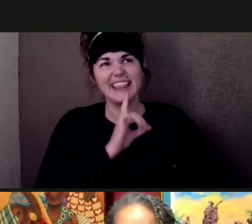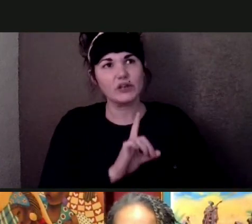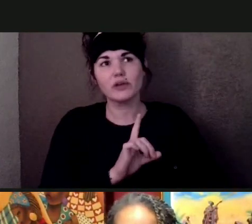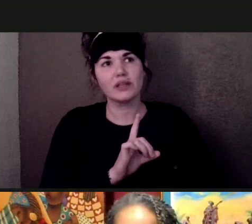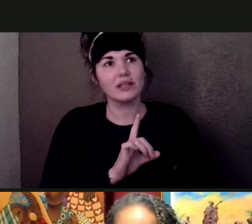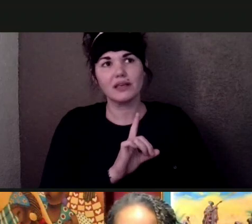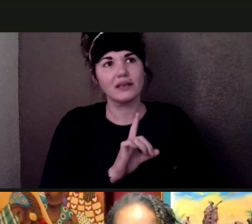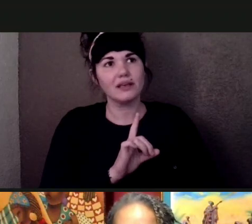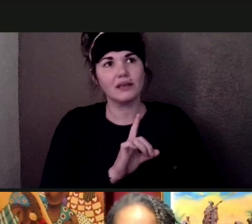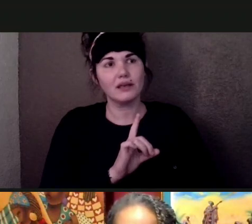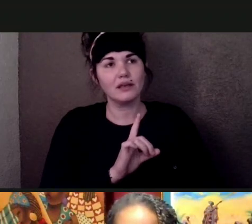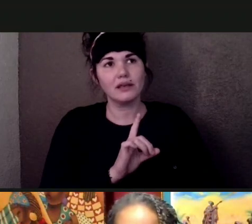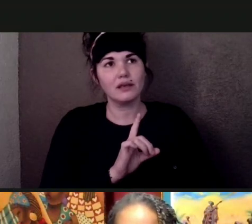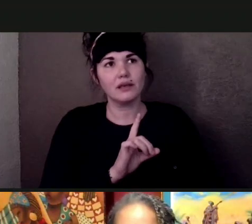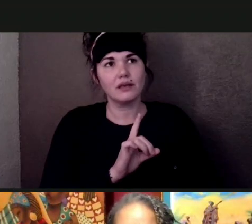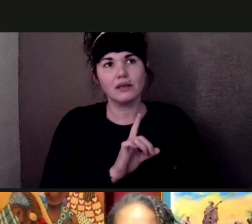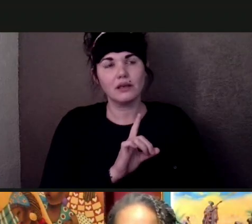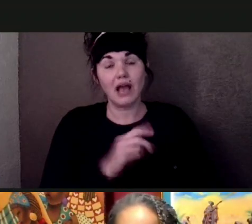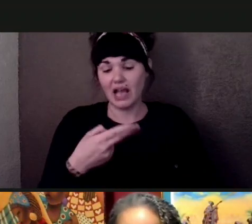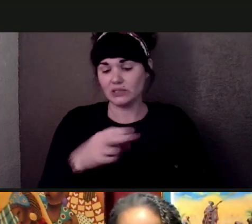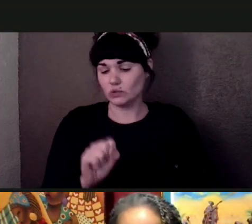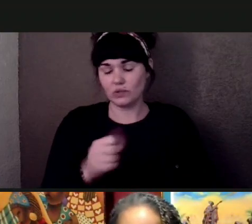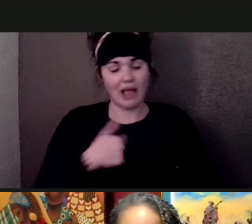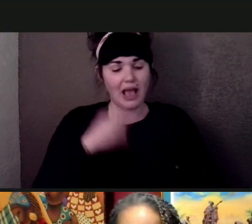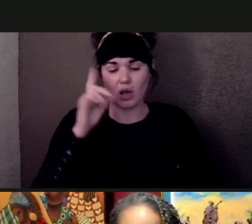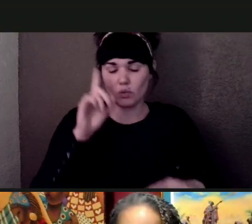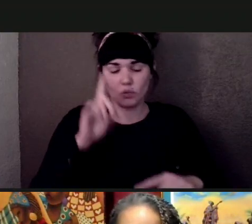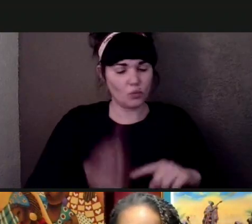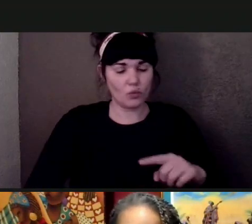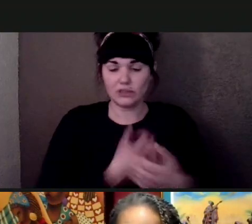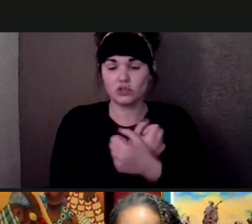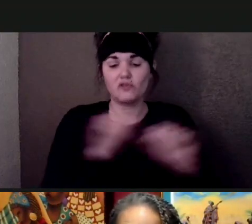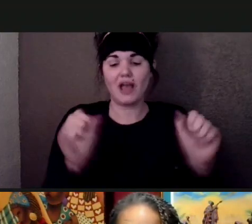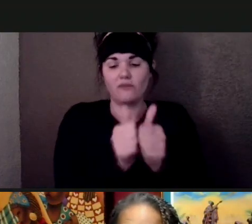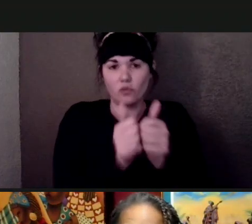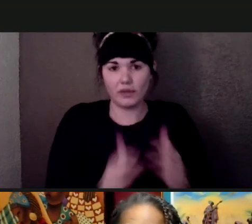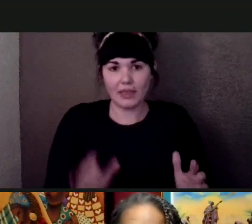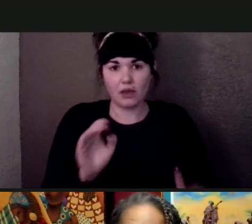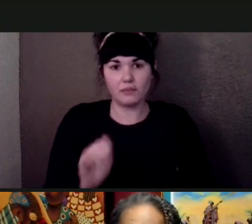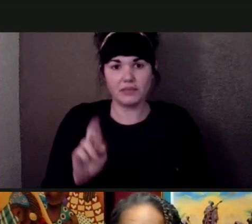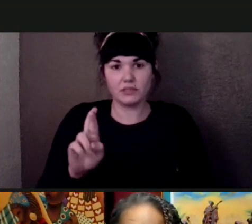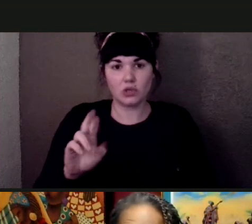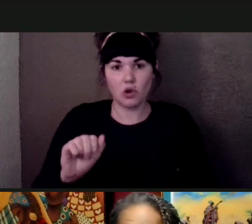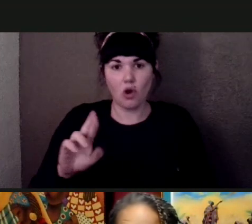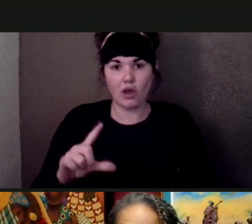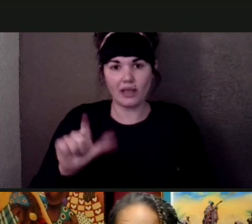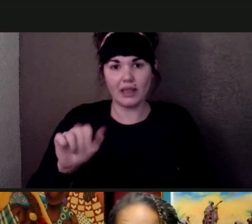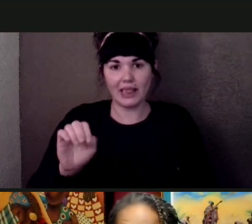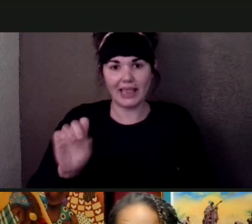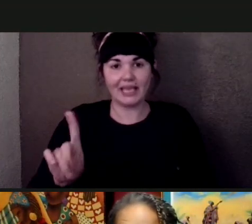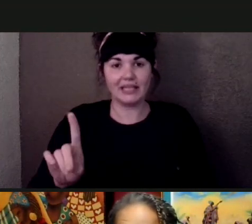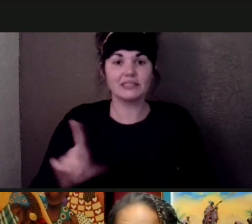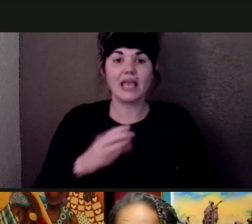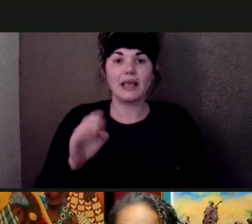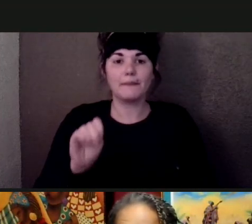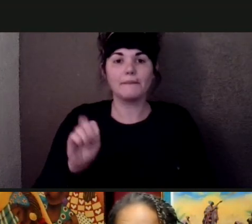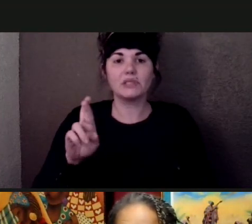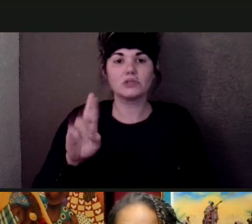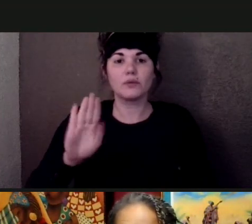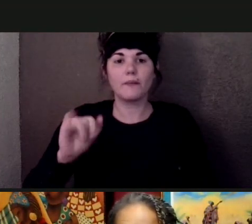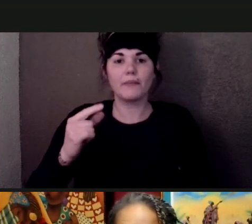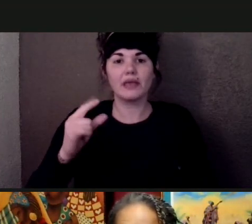able to get through high school without Mr. Ogden and Mr. Biglin. Mr. Biglin was, um, my swim